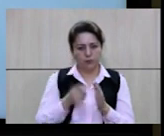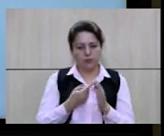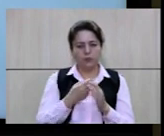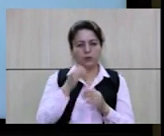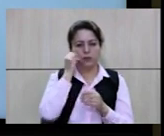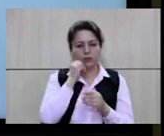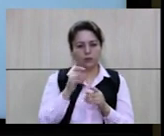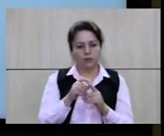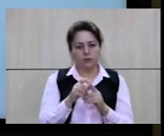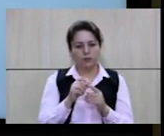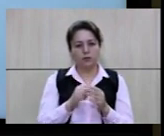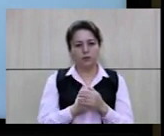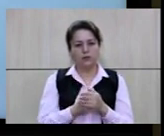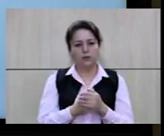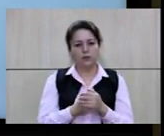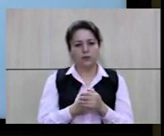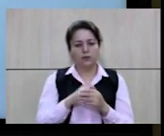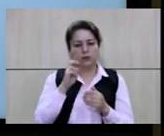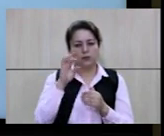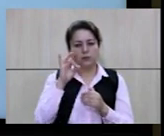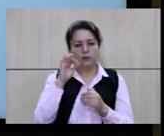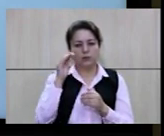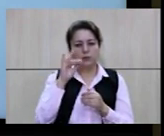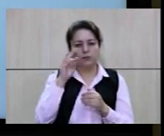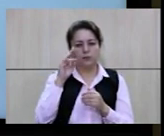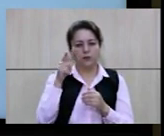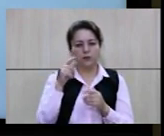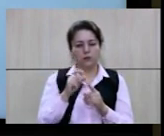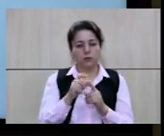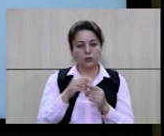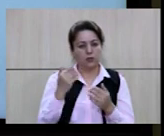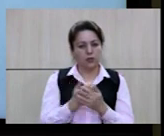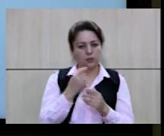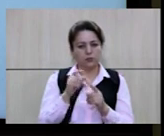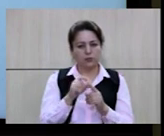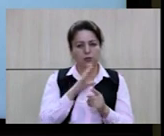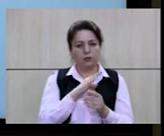ekan va briefing so'zi yangi so'zlar ekan.